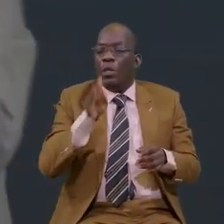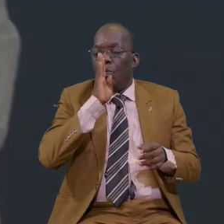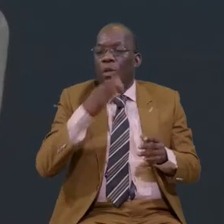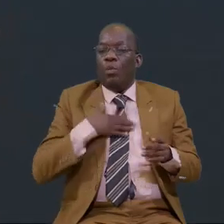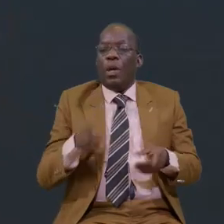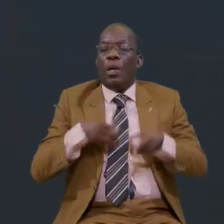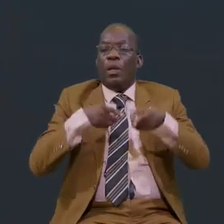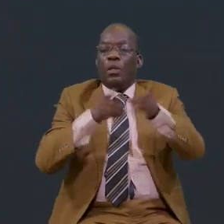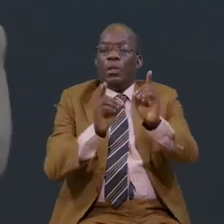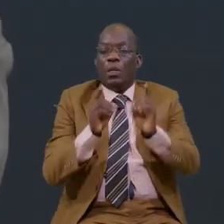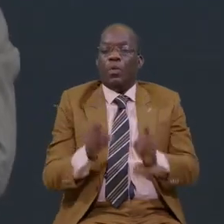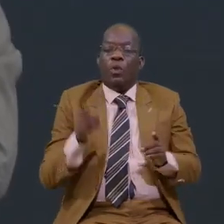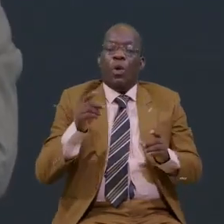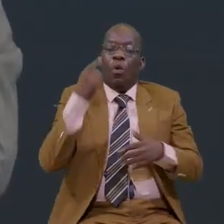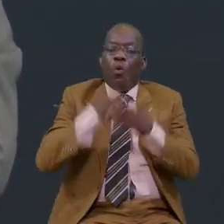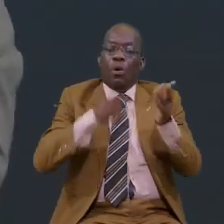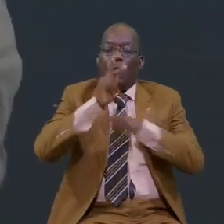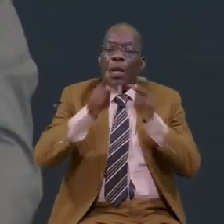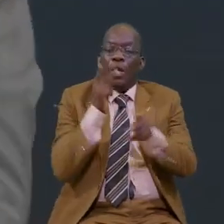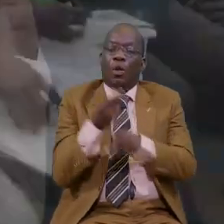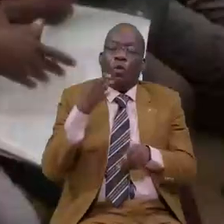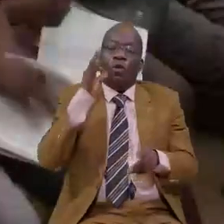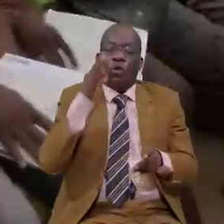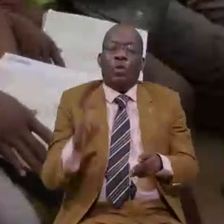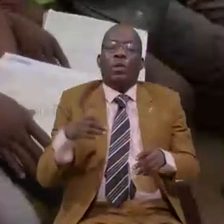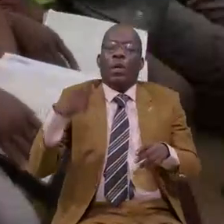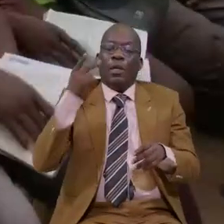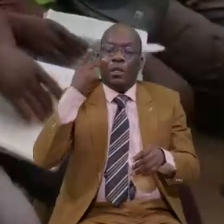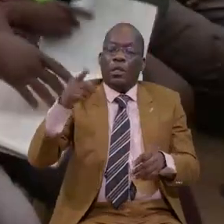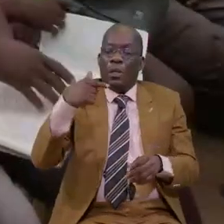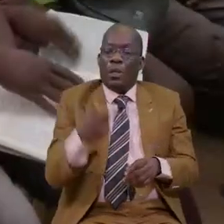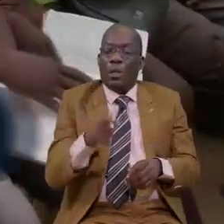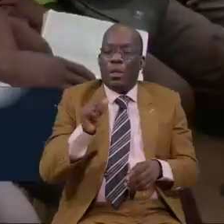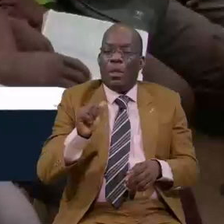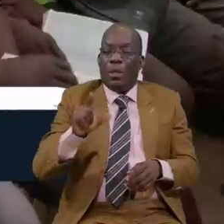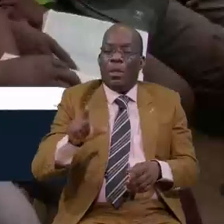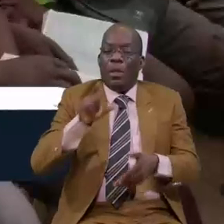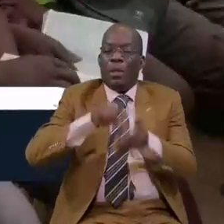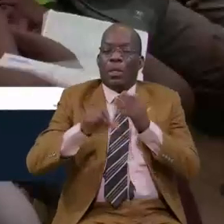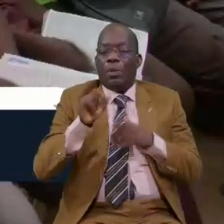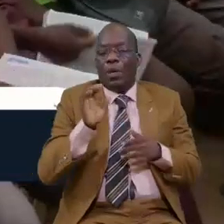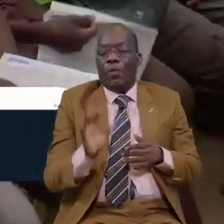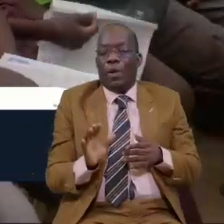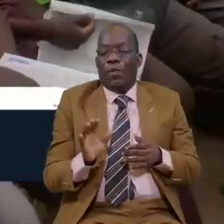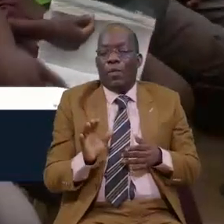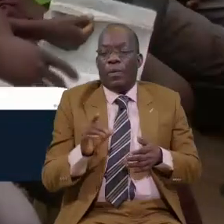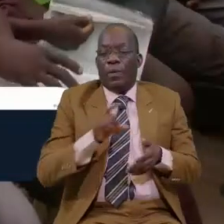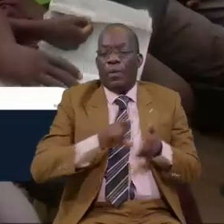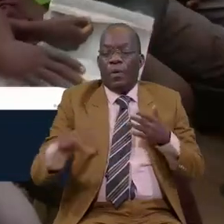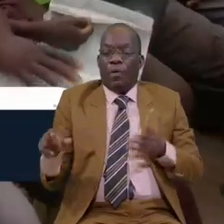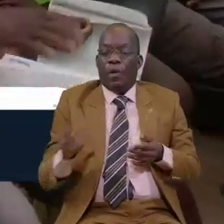Look at Galatians chapter 5. I'm reading from verse 22. Galatians chapter 5